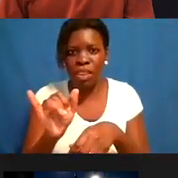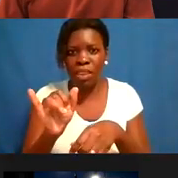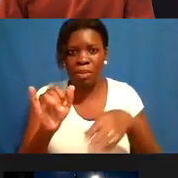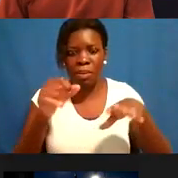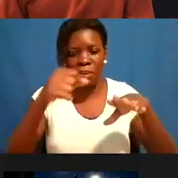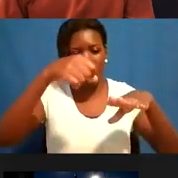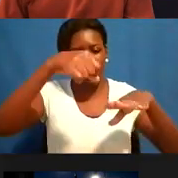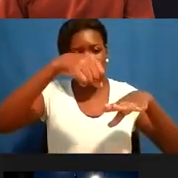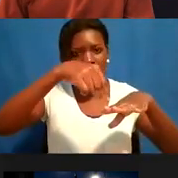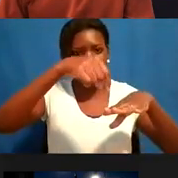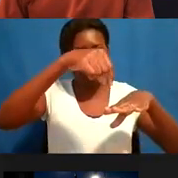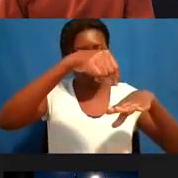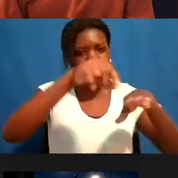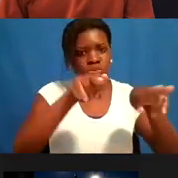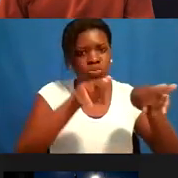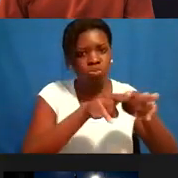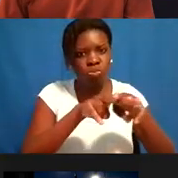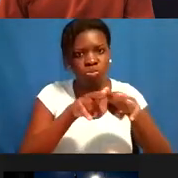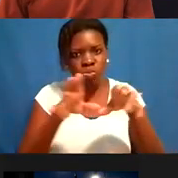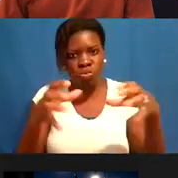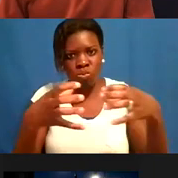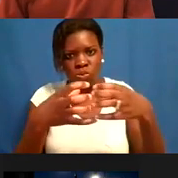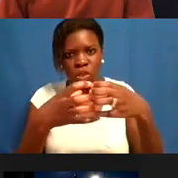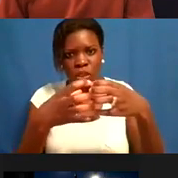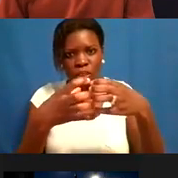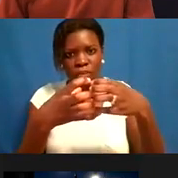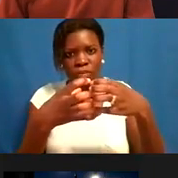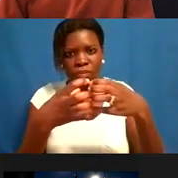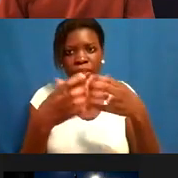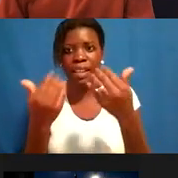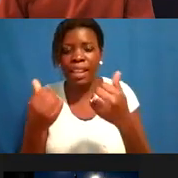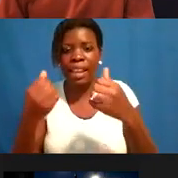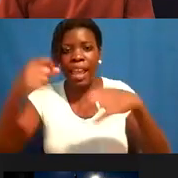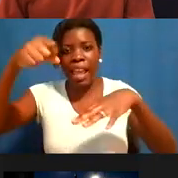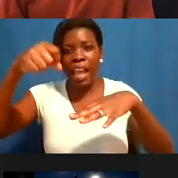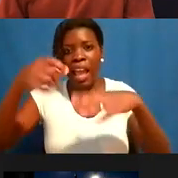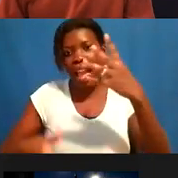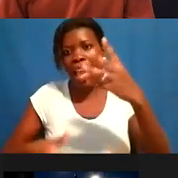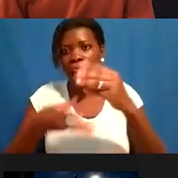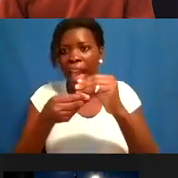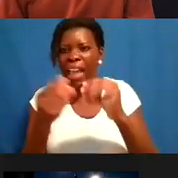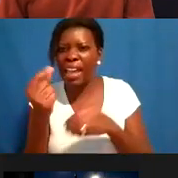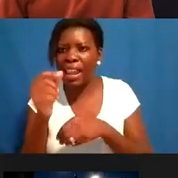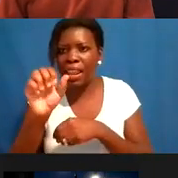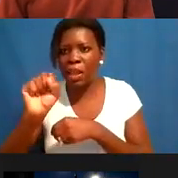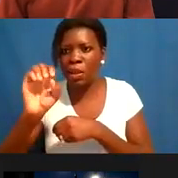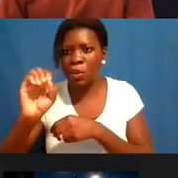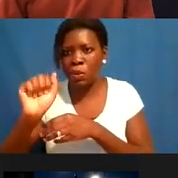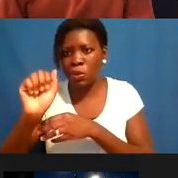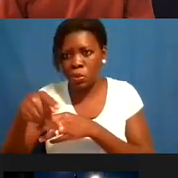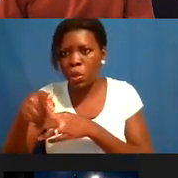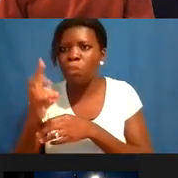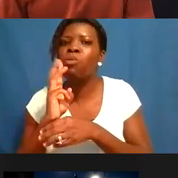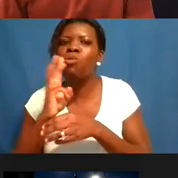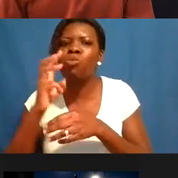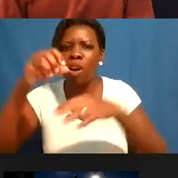then because of that, it comes together. So here, what we just did was add a little bit of soap to the water, and we